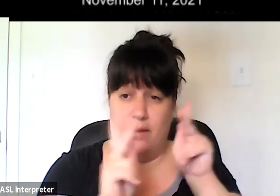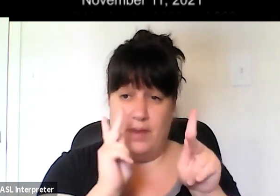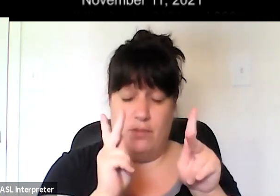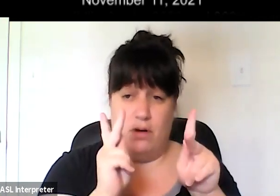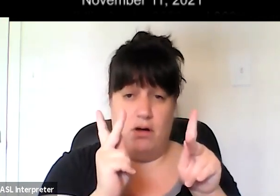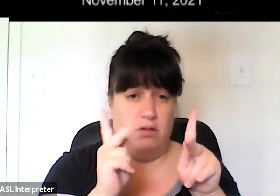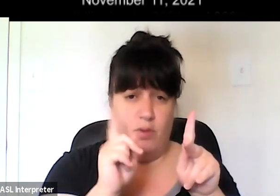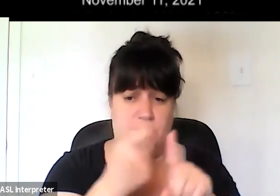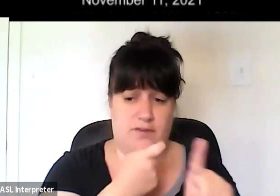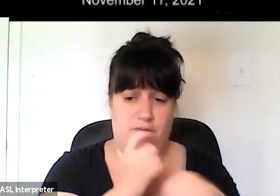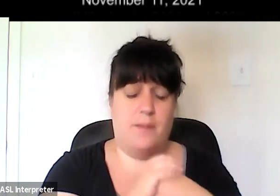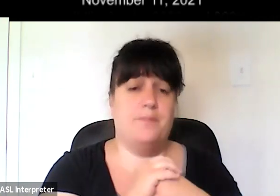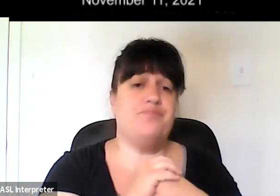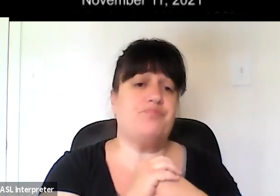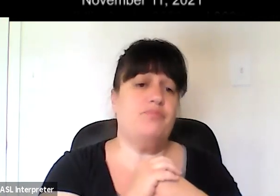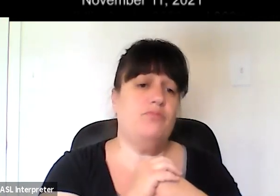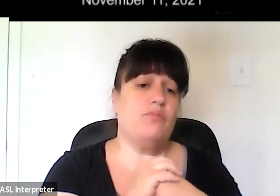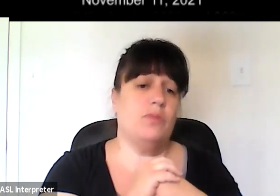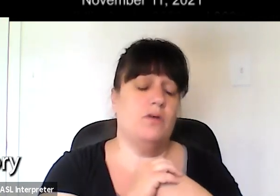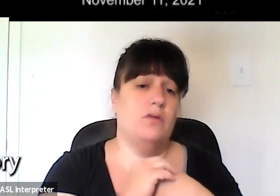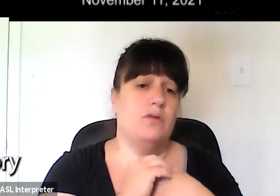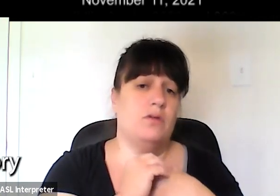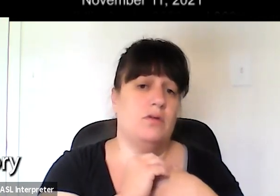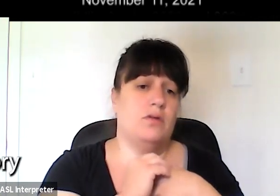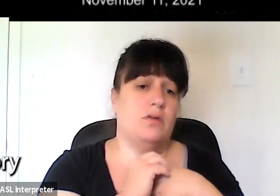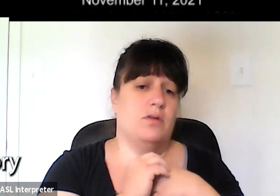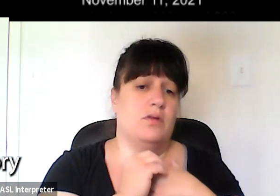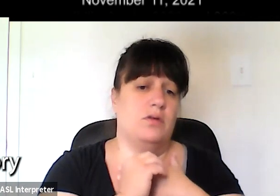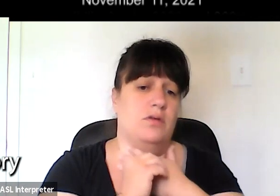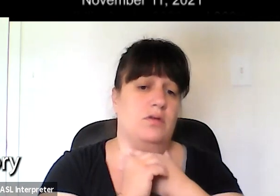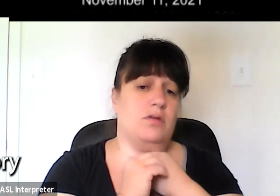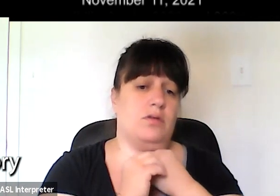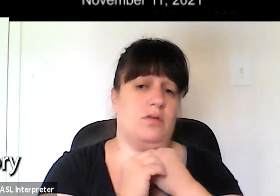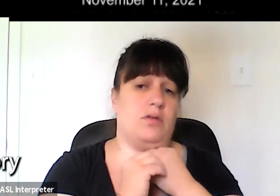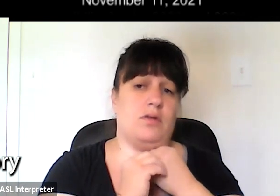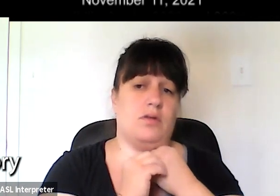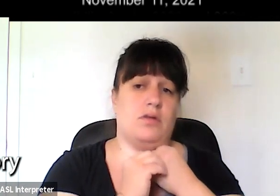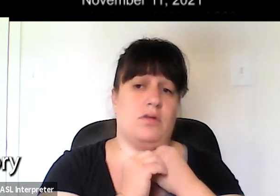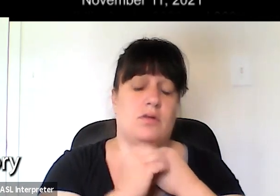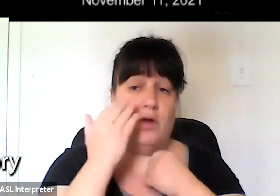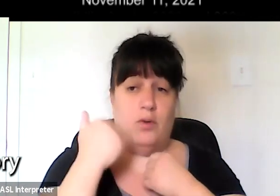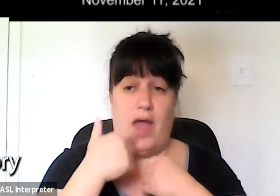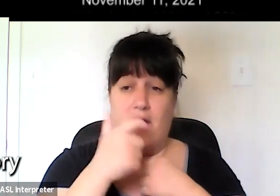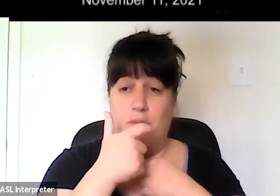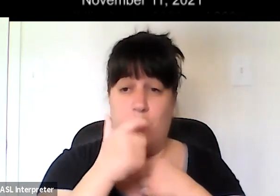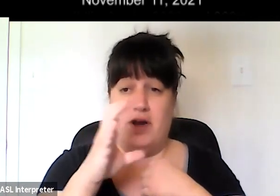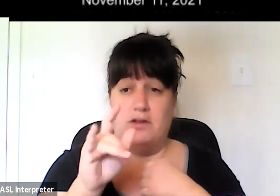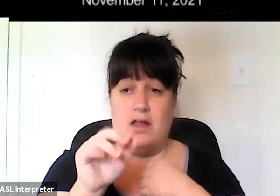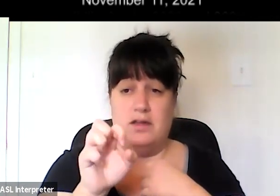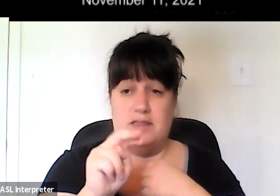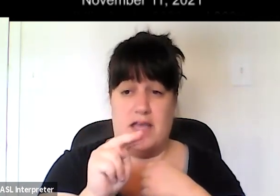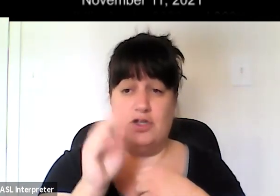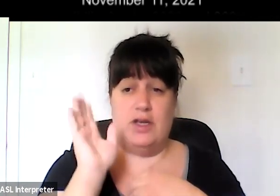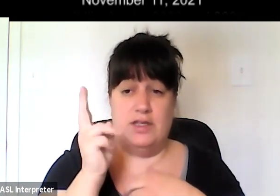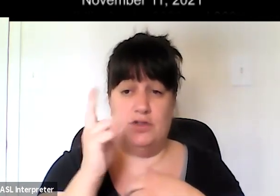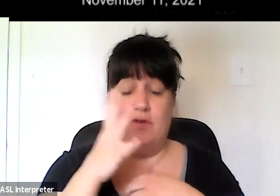up from? Well, owing that we had a British colonization history and most